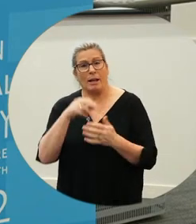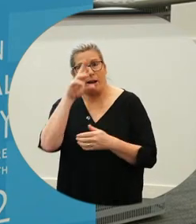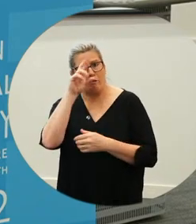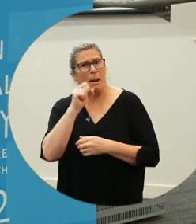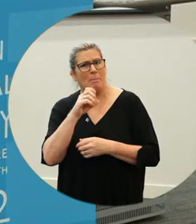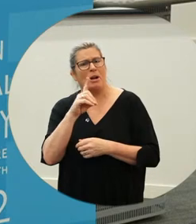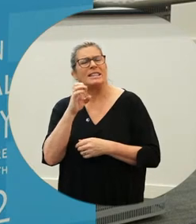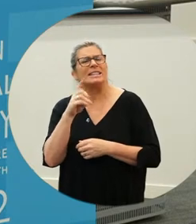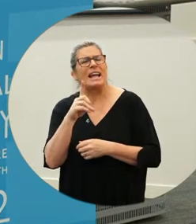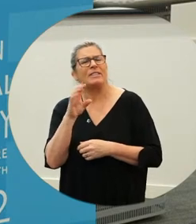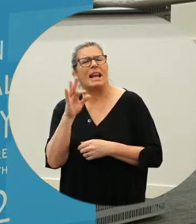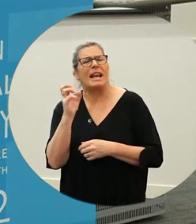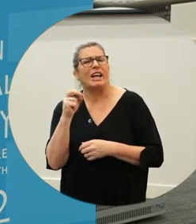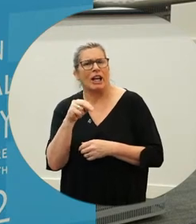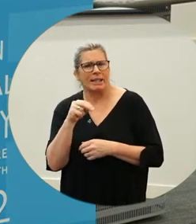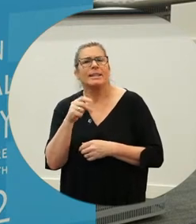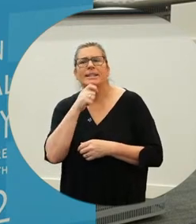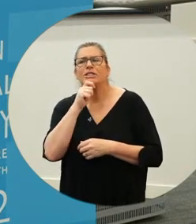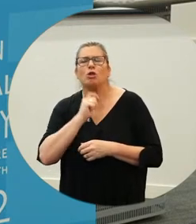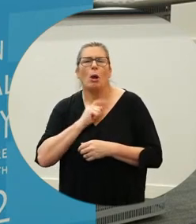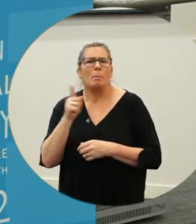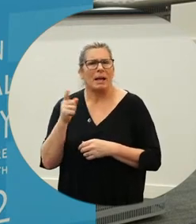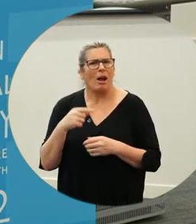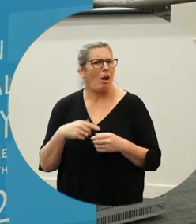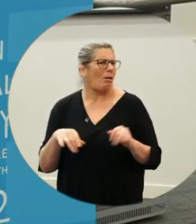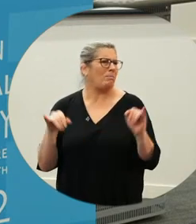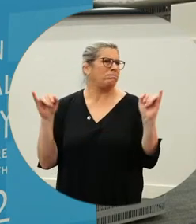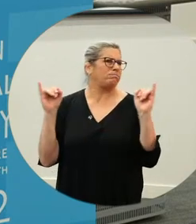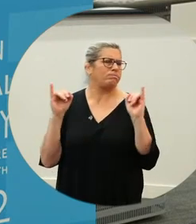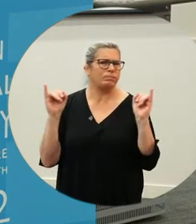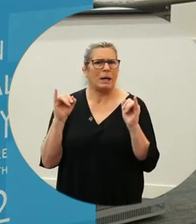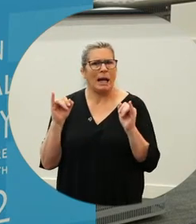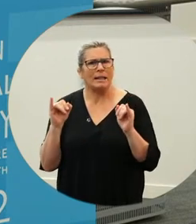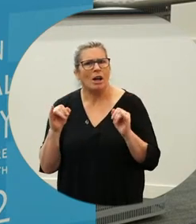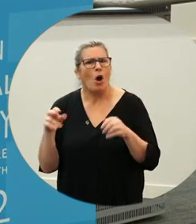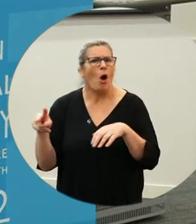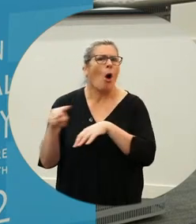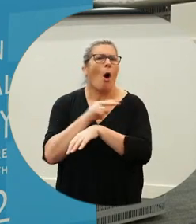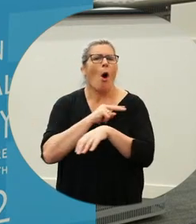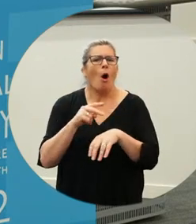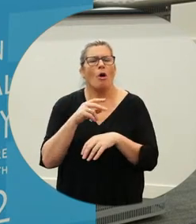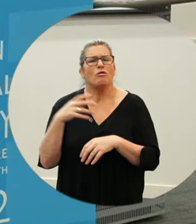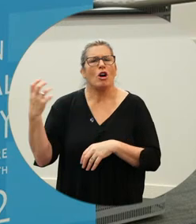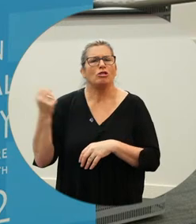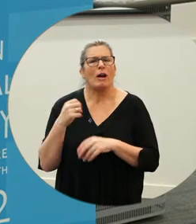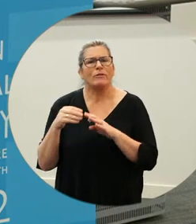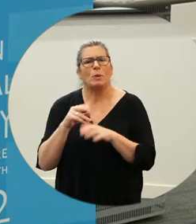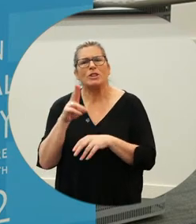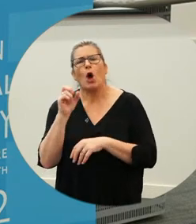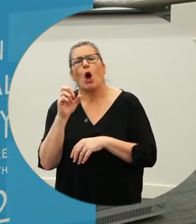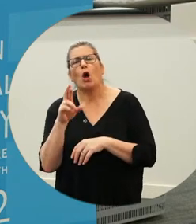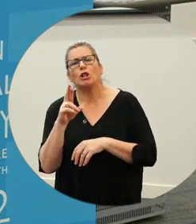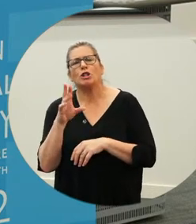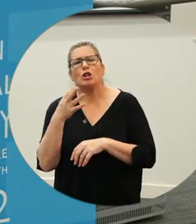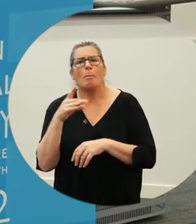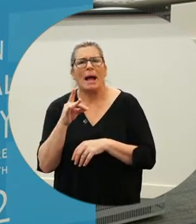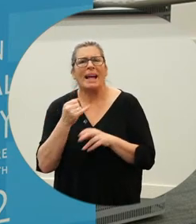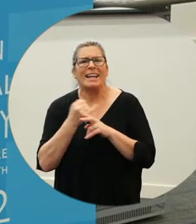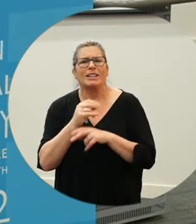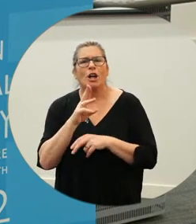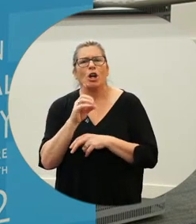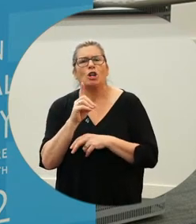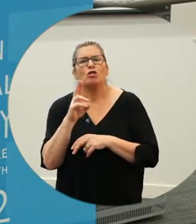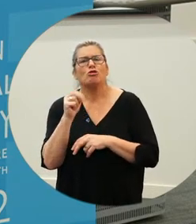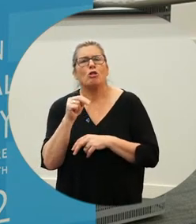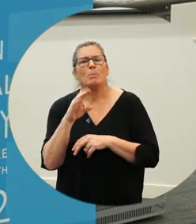telling me, he said, I had a bad overdraft with the Ulster Bank, but he said, I went into the Ulster Bank in Drumshanbo, and